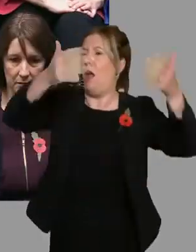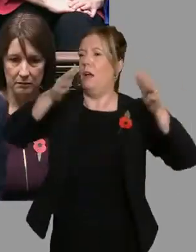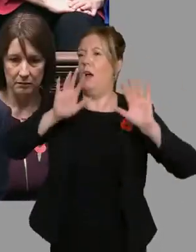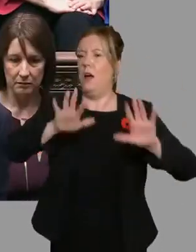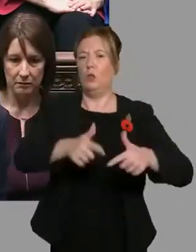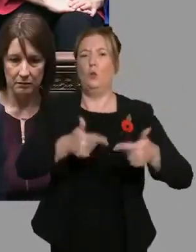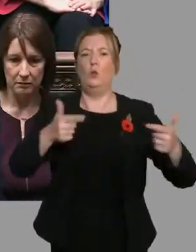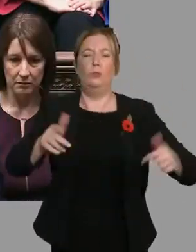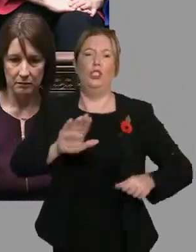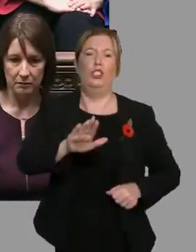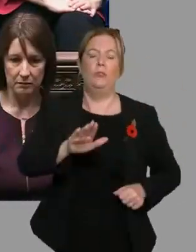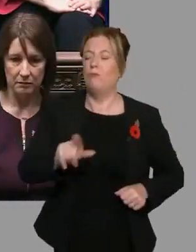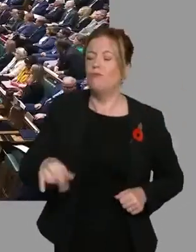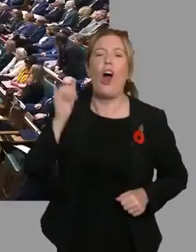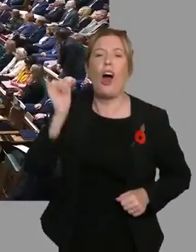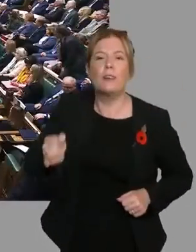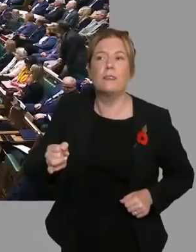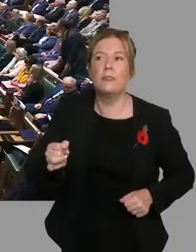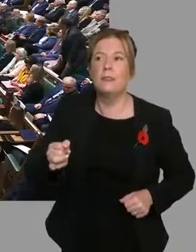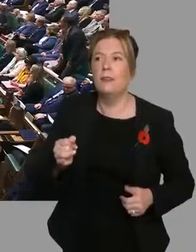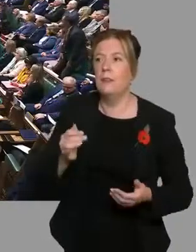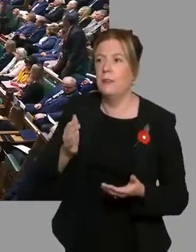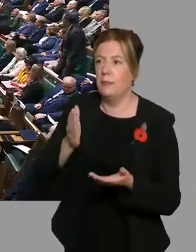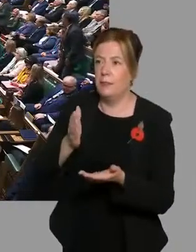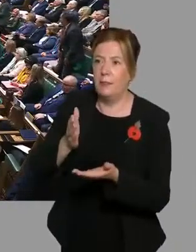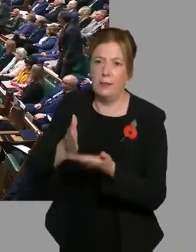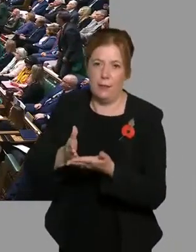at the first opportunity.